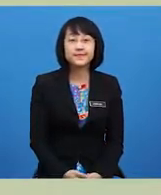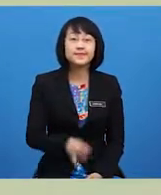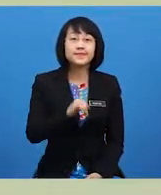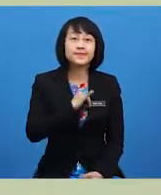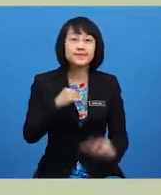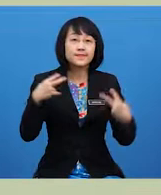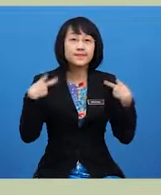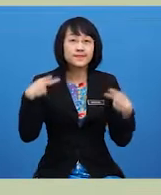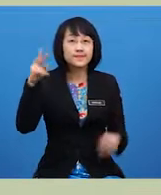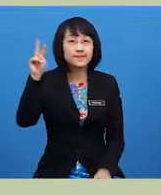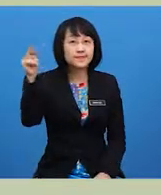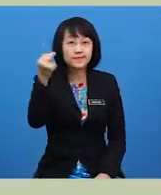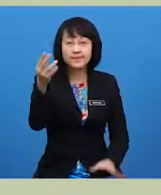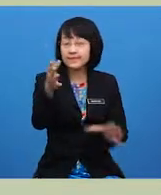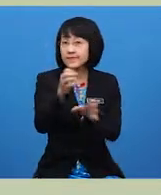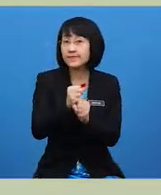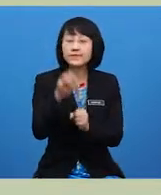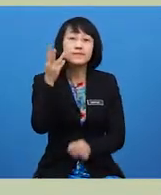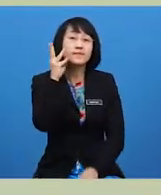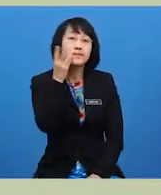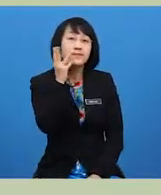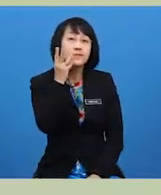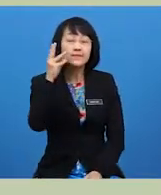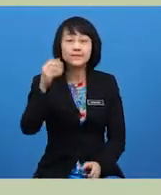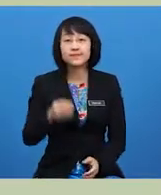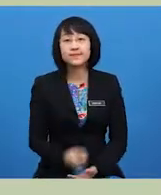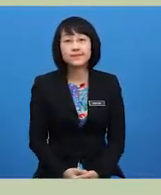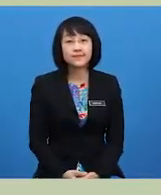I haven't got rice.